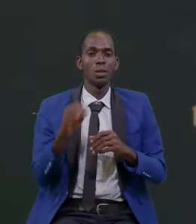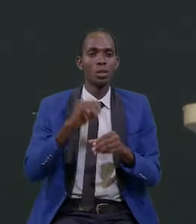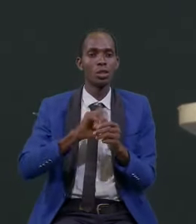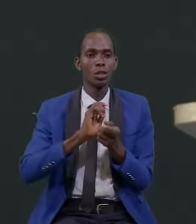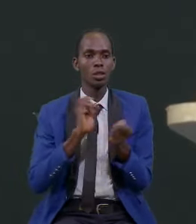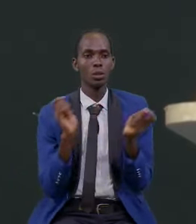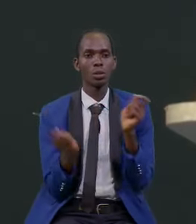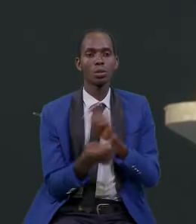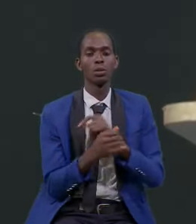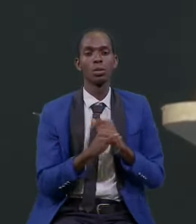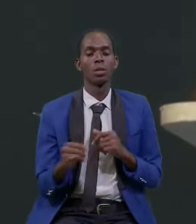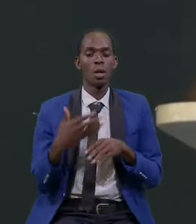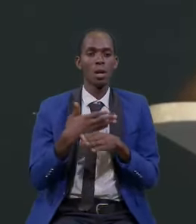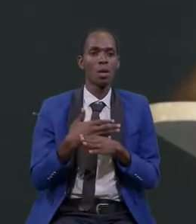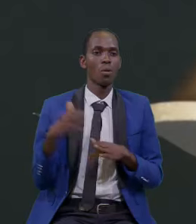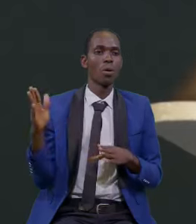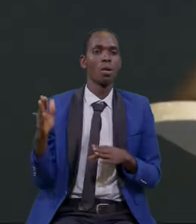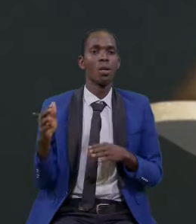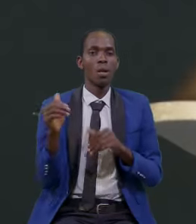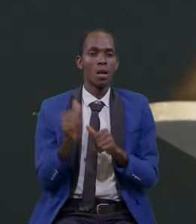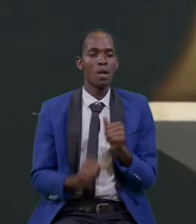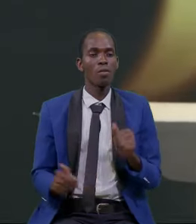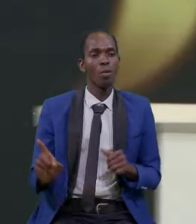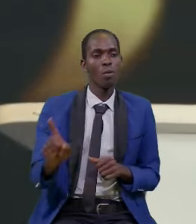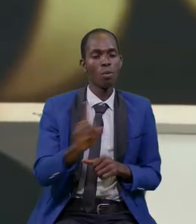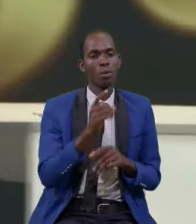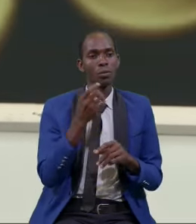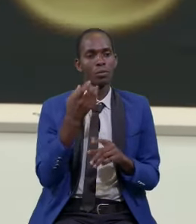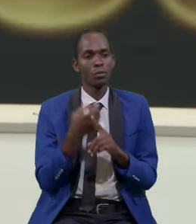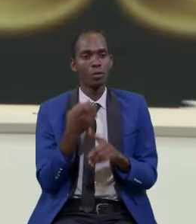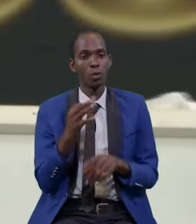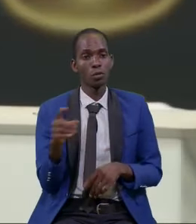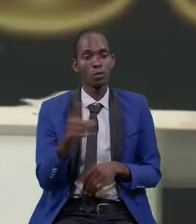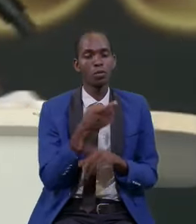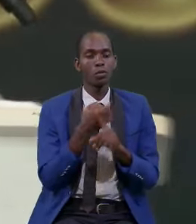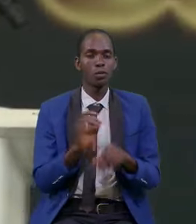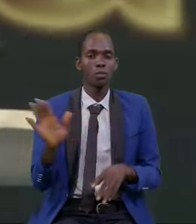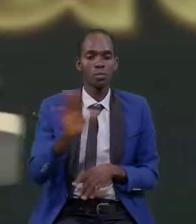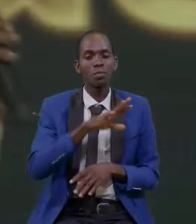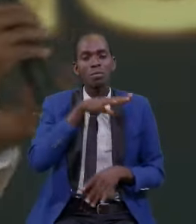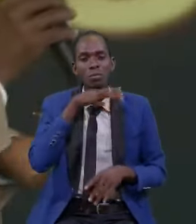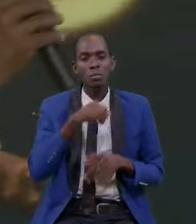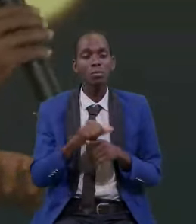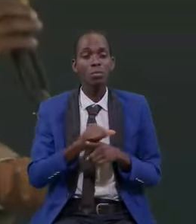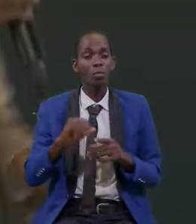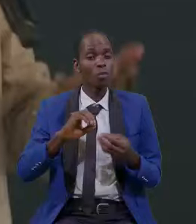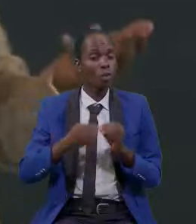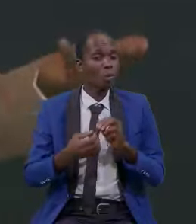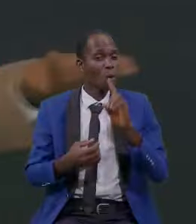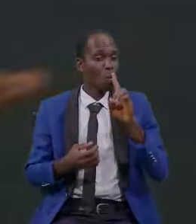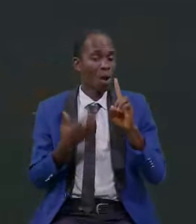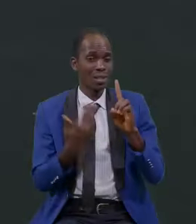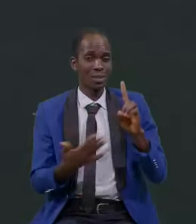in turning every one of you from his iniquities. The number one thing Christ has come to